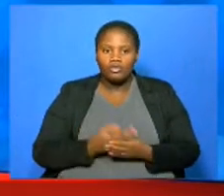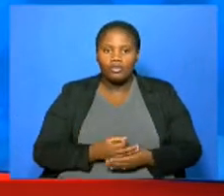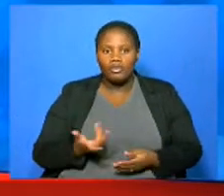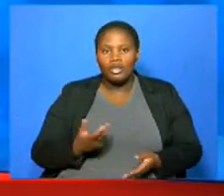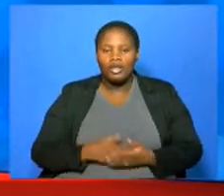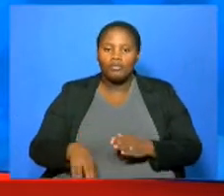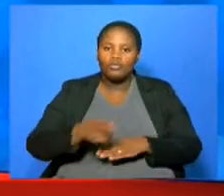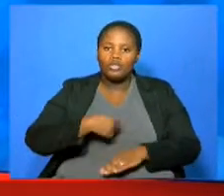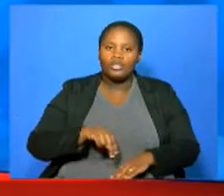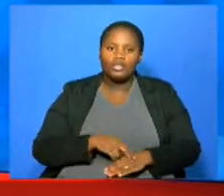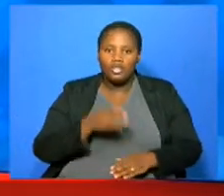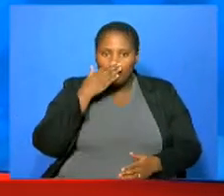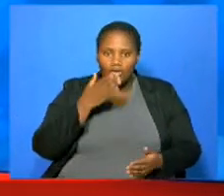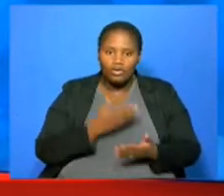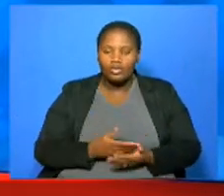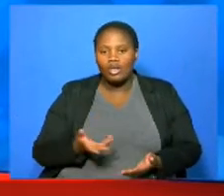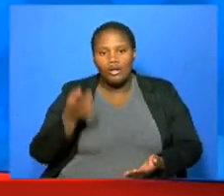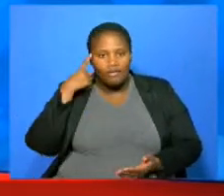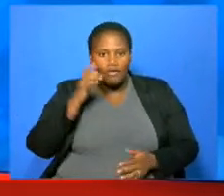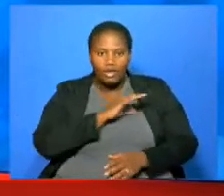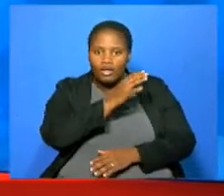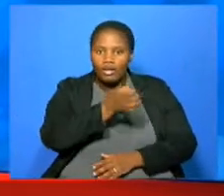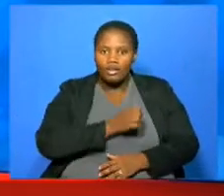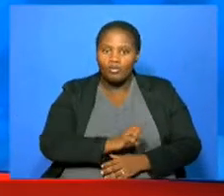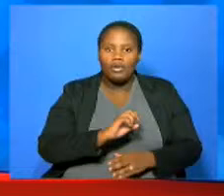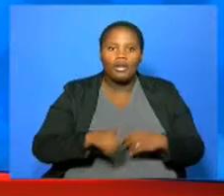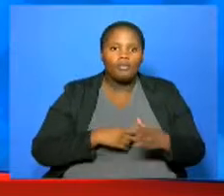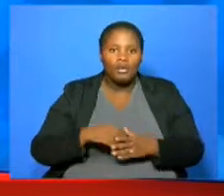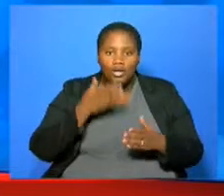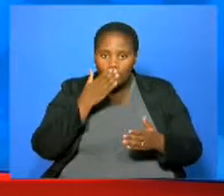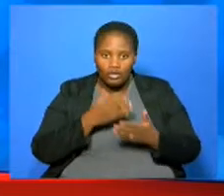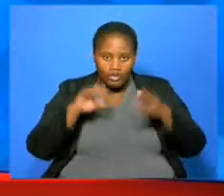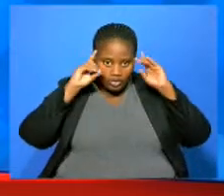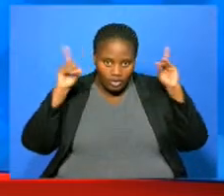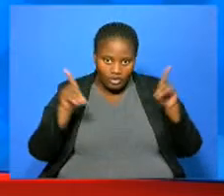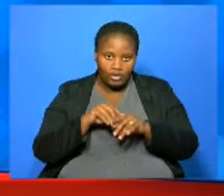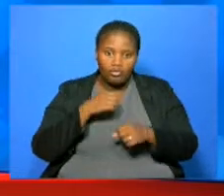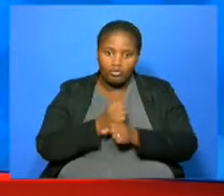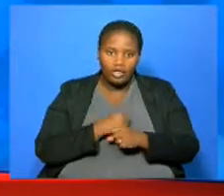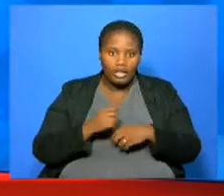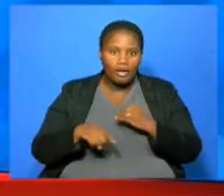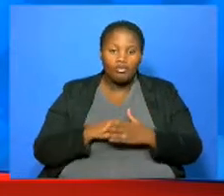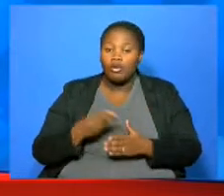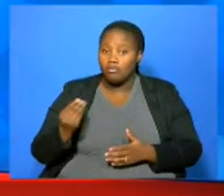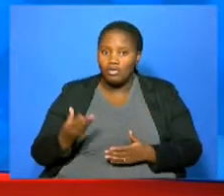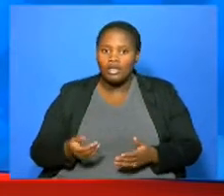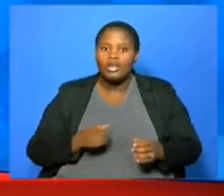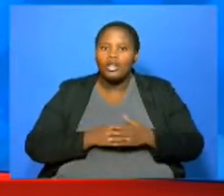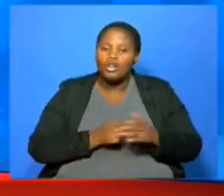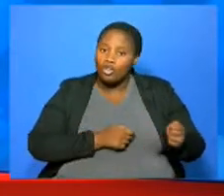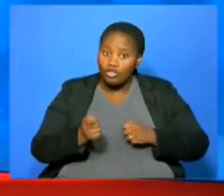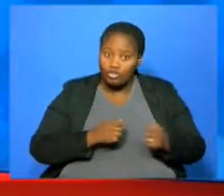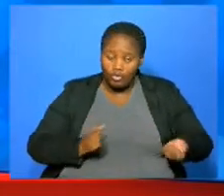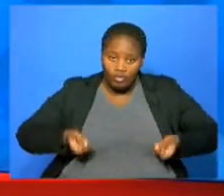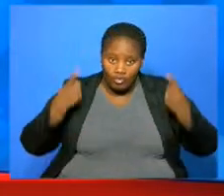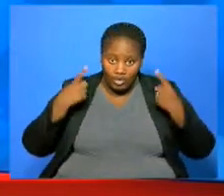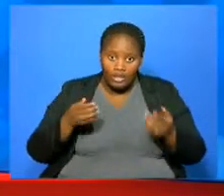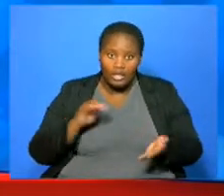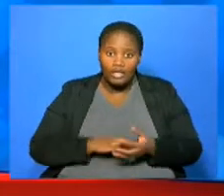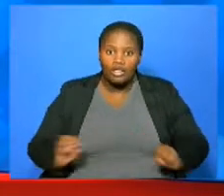literate nation is better equipped to make informed decisions, manage risks, and seize